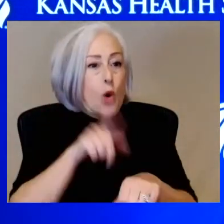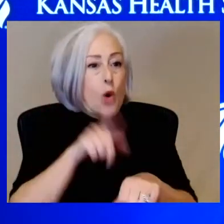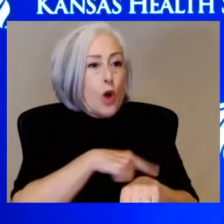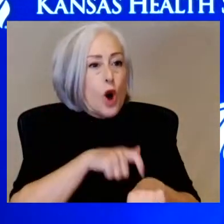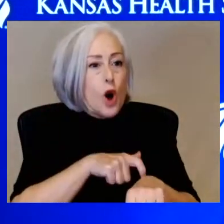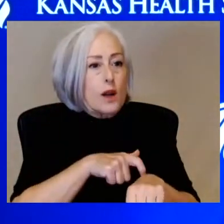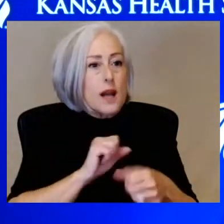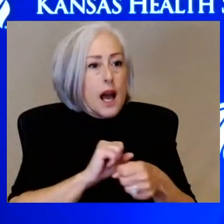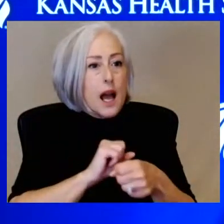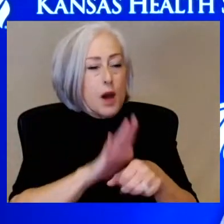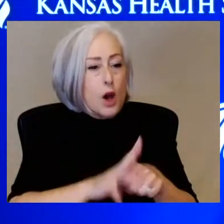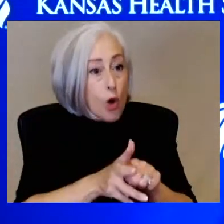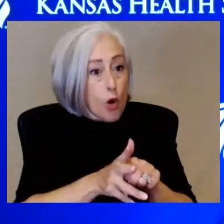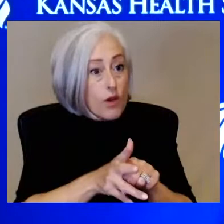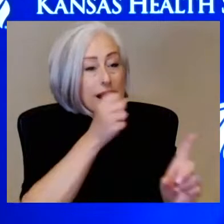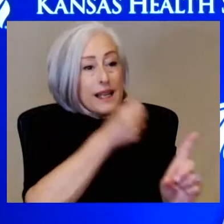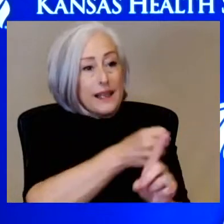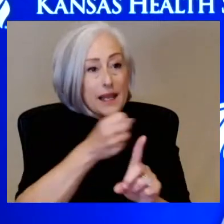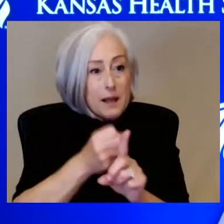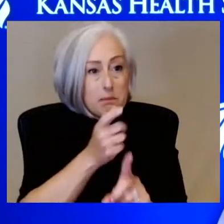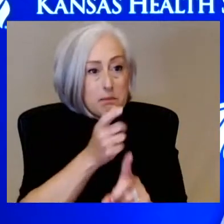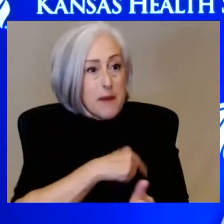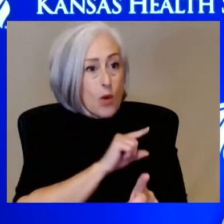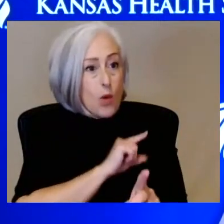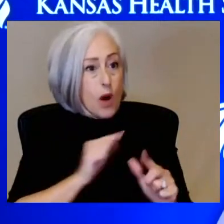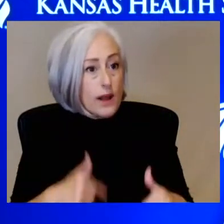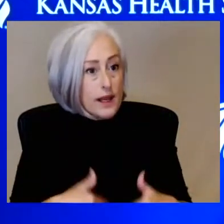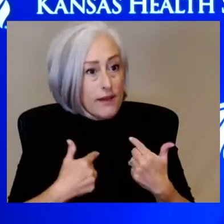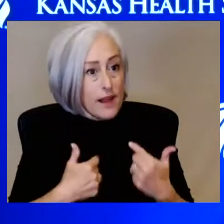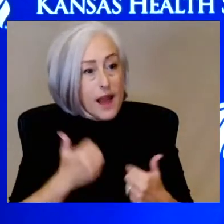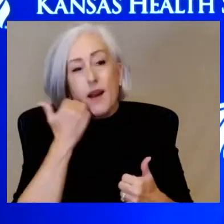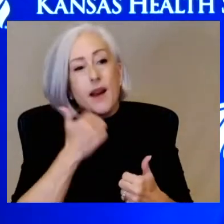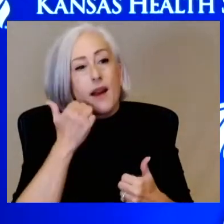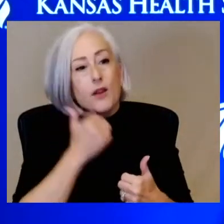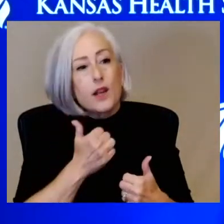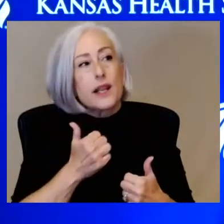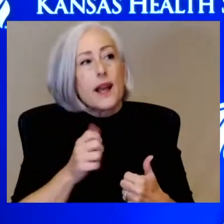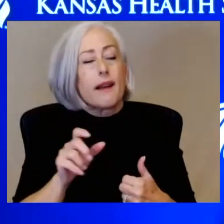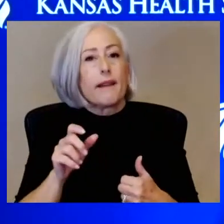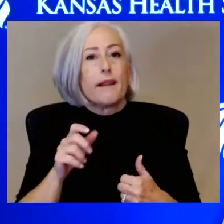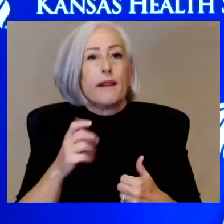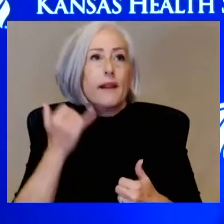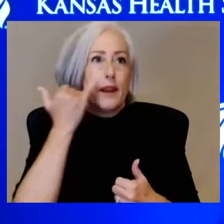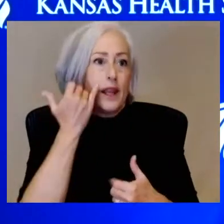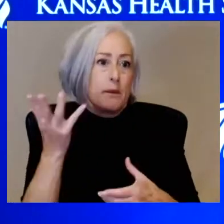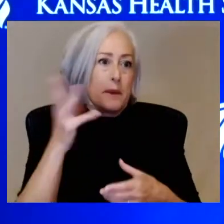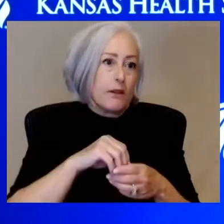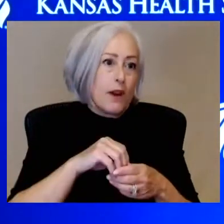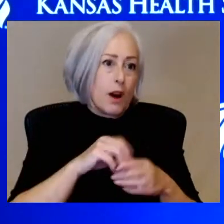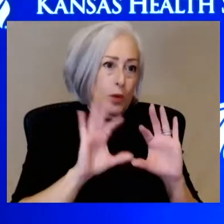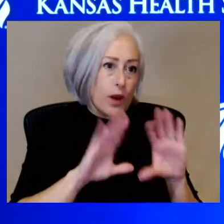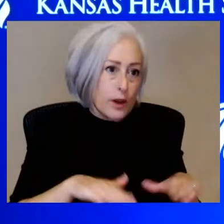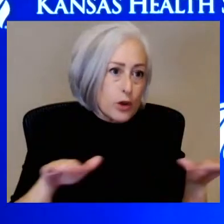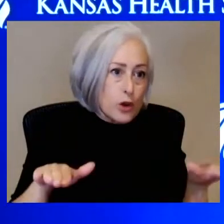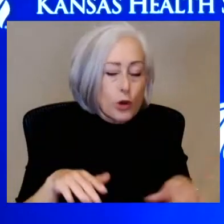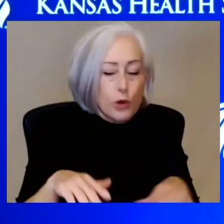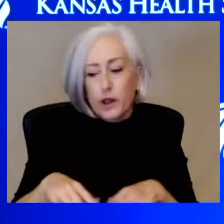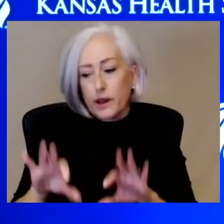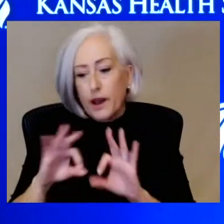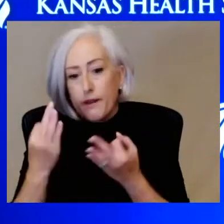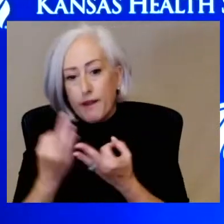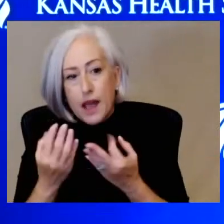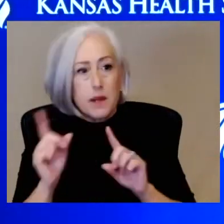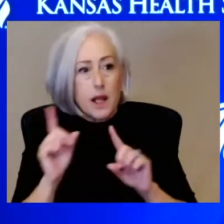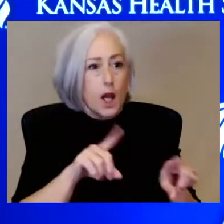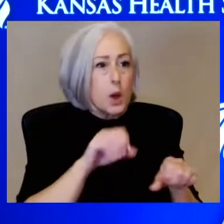people's quality of life on a daily basis, whether it's being with their children, being with family members, or even going to work. And so moving forward,